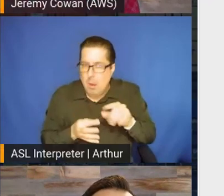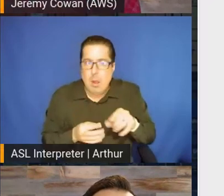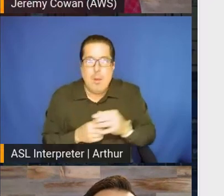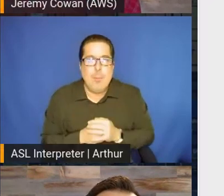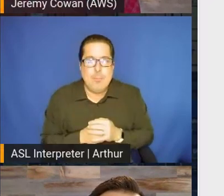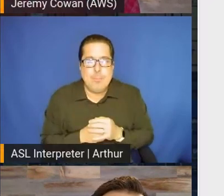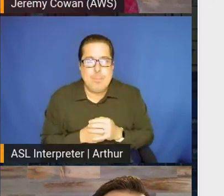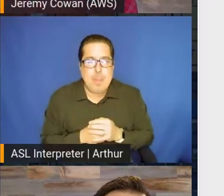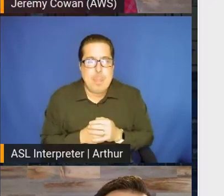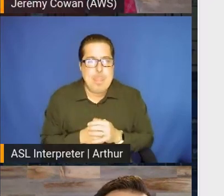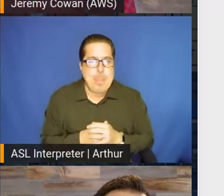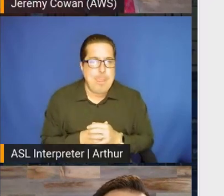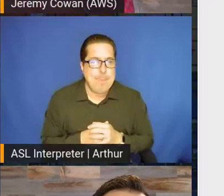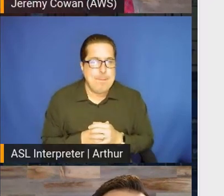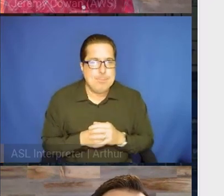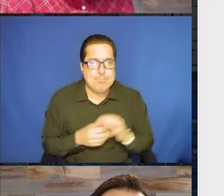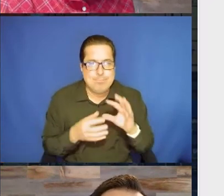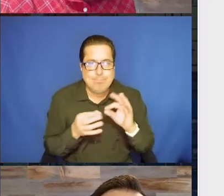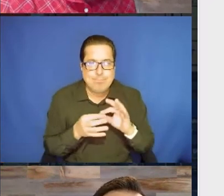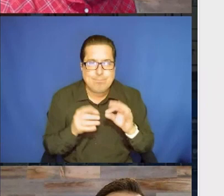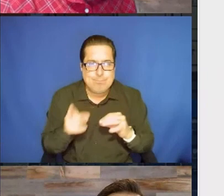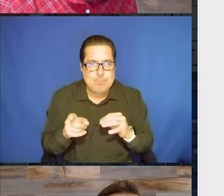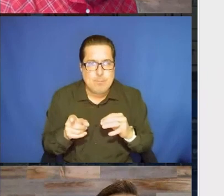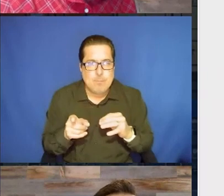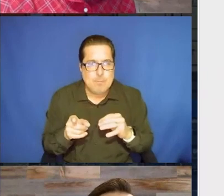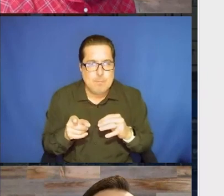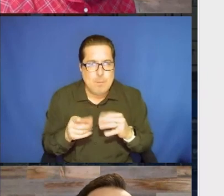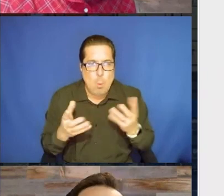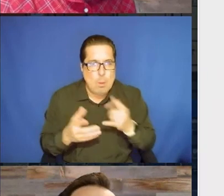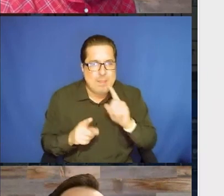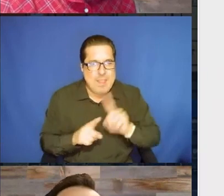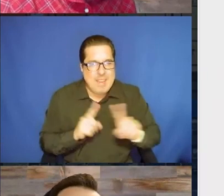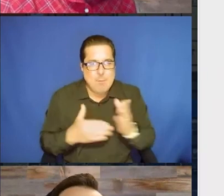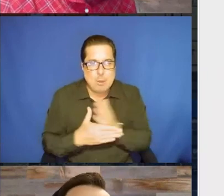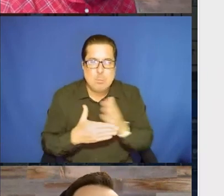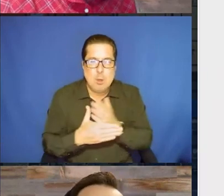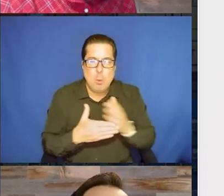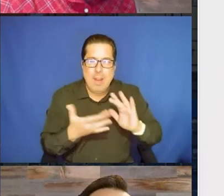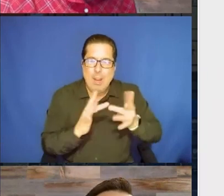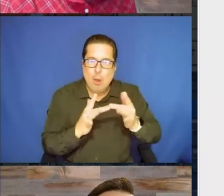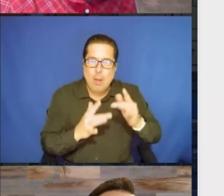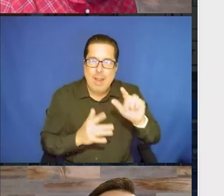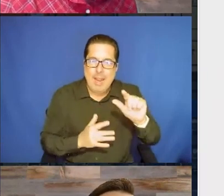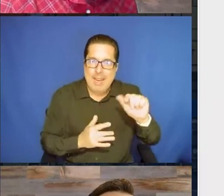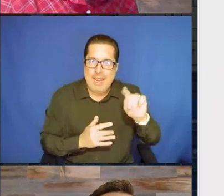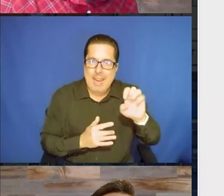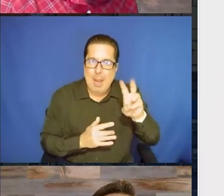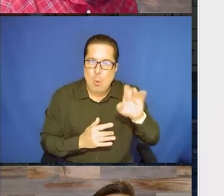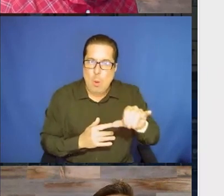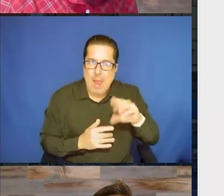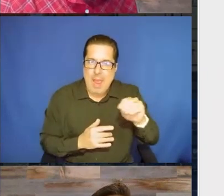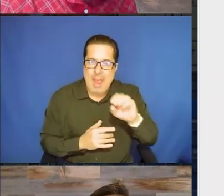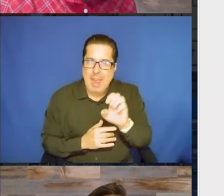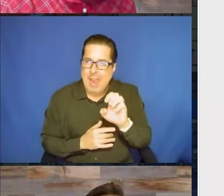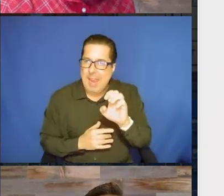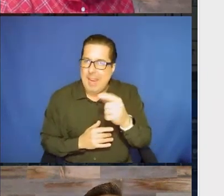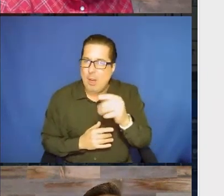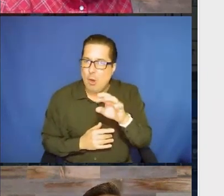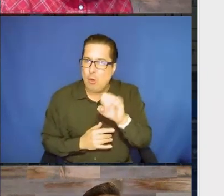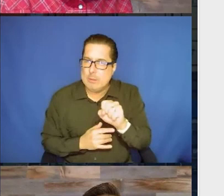FOE6, hopefully I'm pronouncing that correct, says, what is the difference between the Internet Gateway and the egress Internet